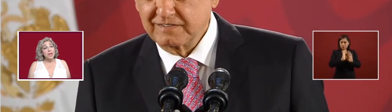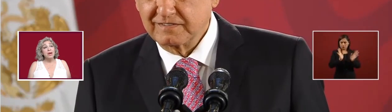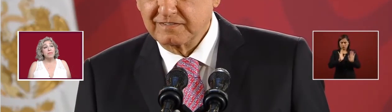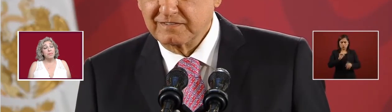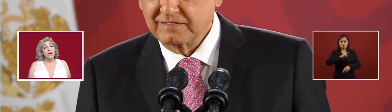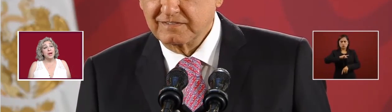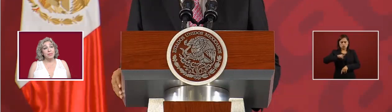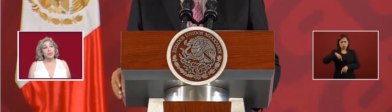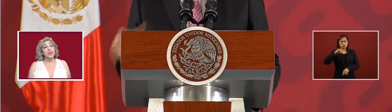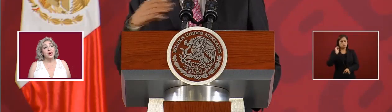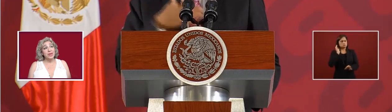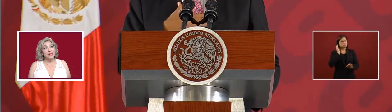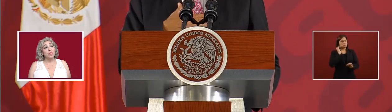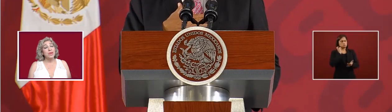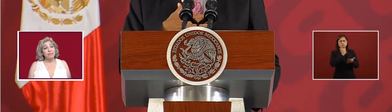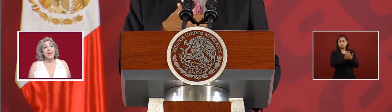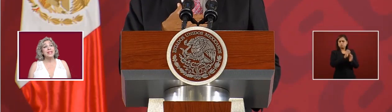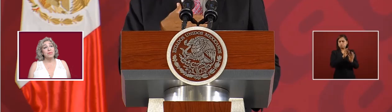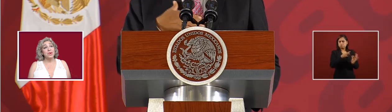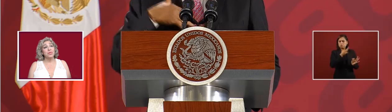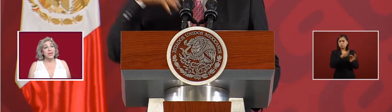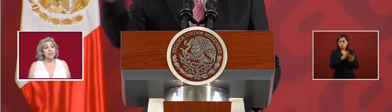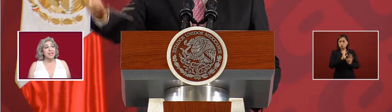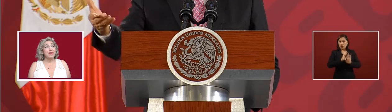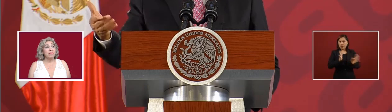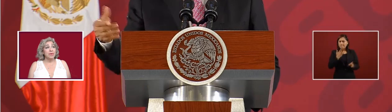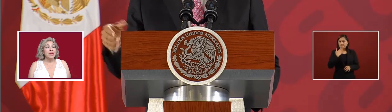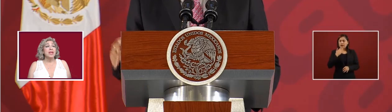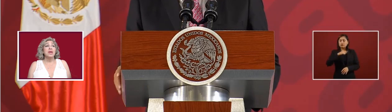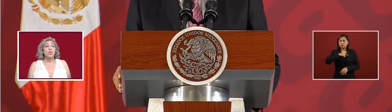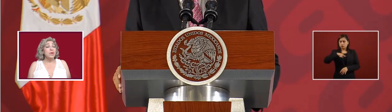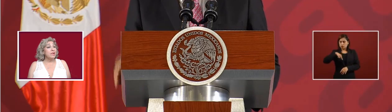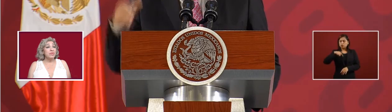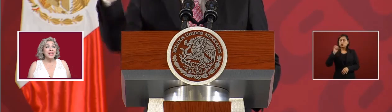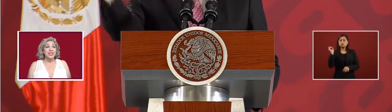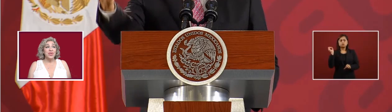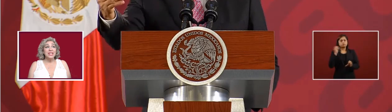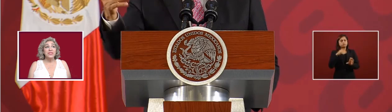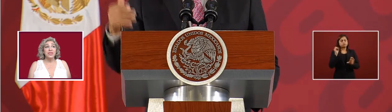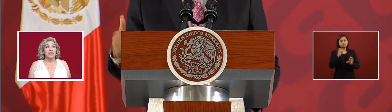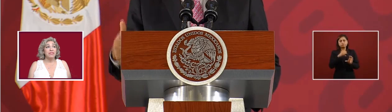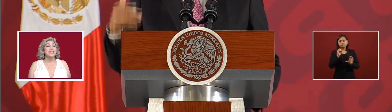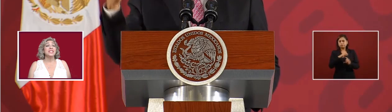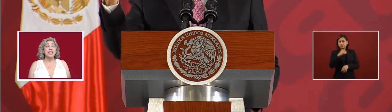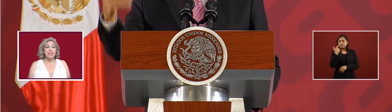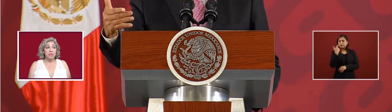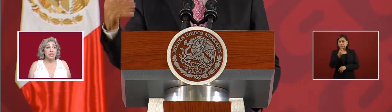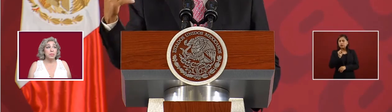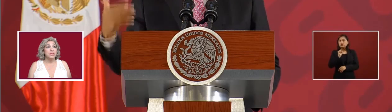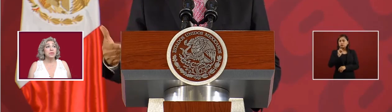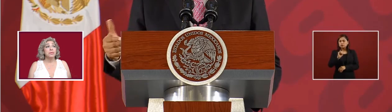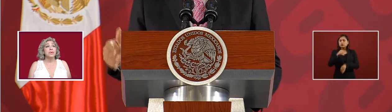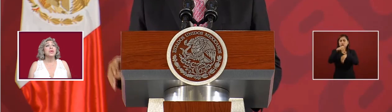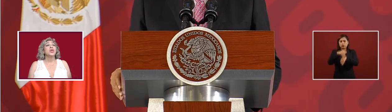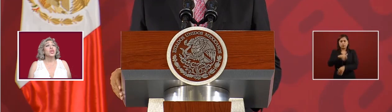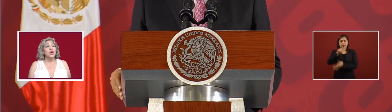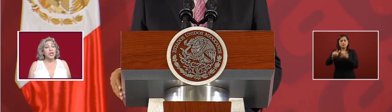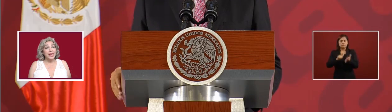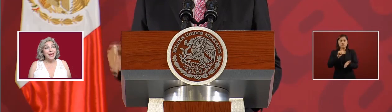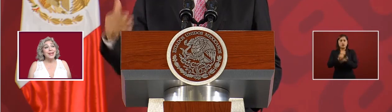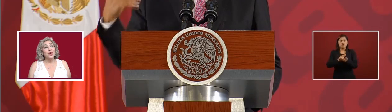we are we've paid them what we we've already transferred the funds that they were supposed to